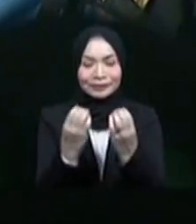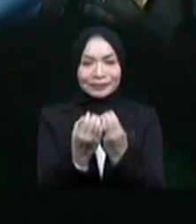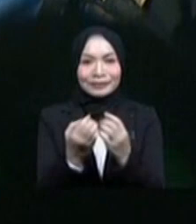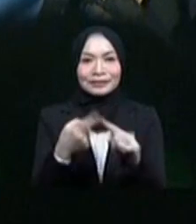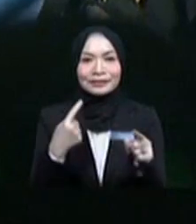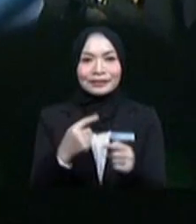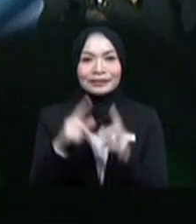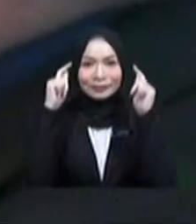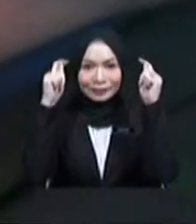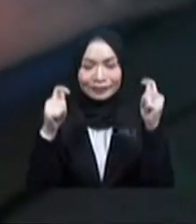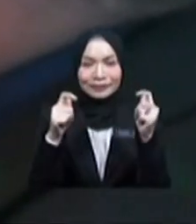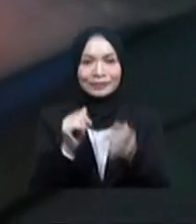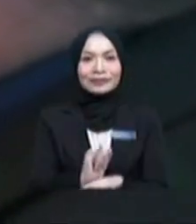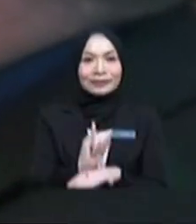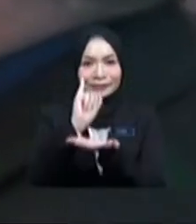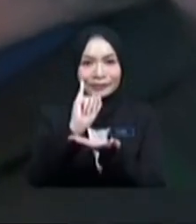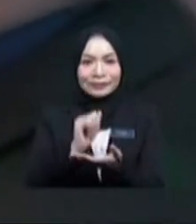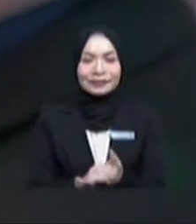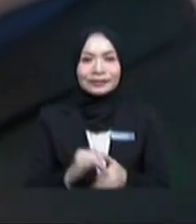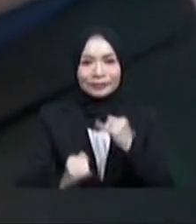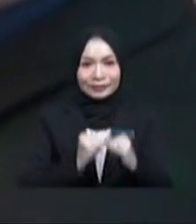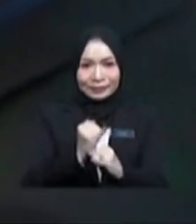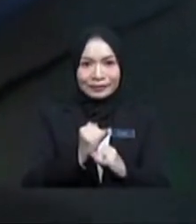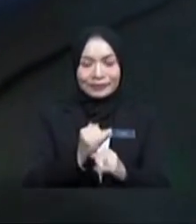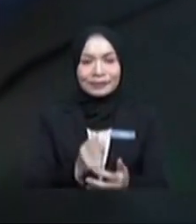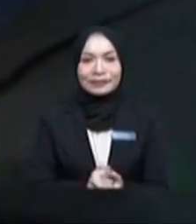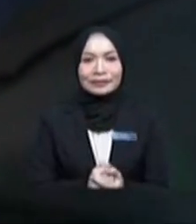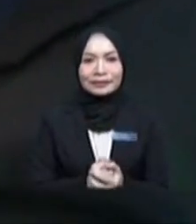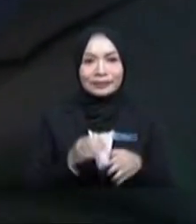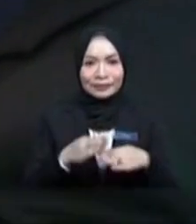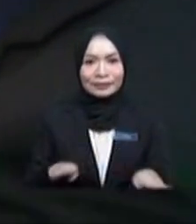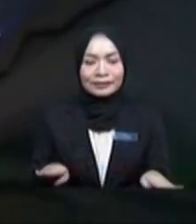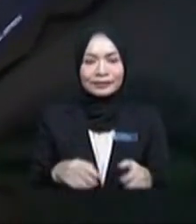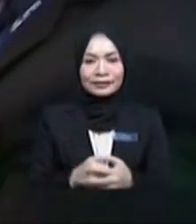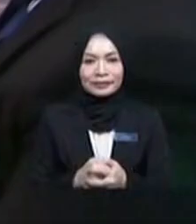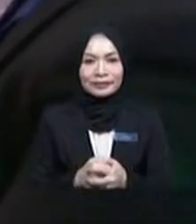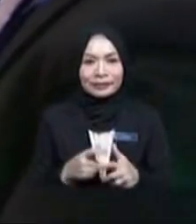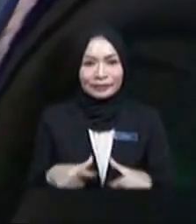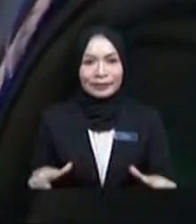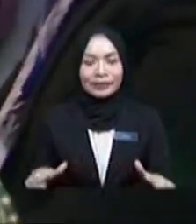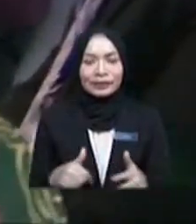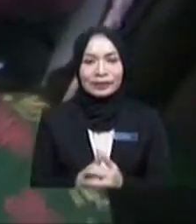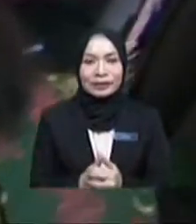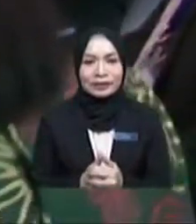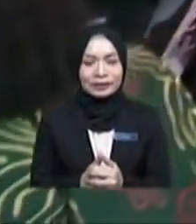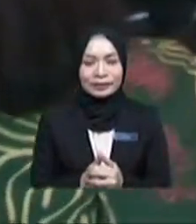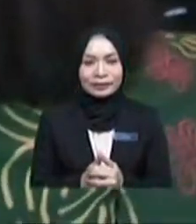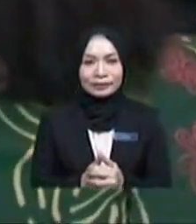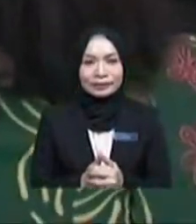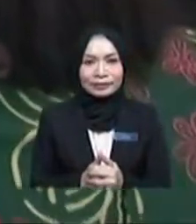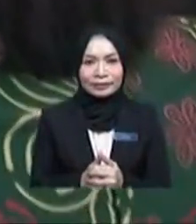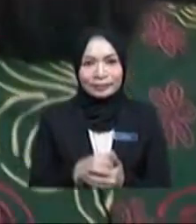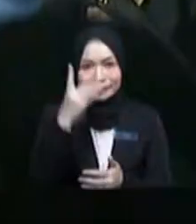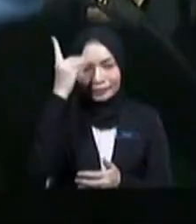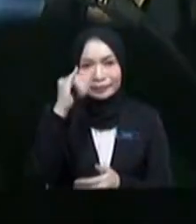institutes, International Languages, Batu Lintang, Gaya, and Dato Razali Ismail campuses. Special thanks